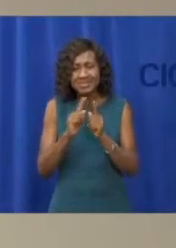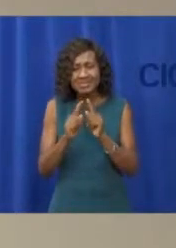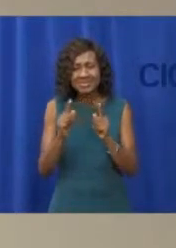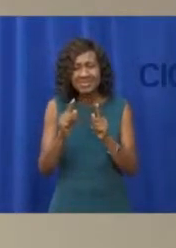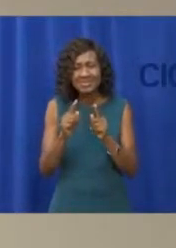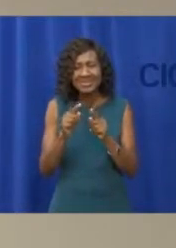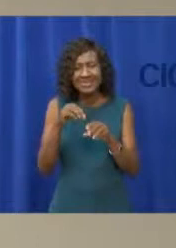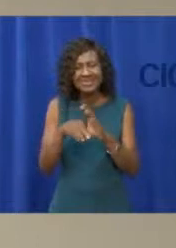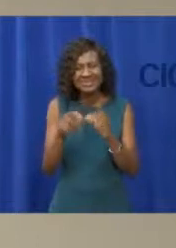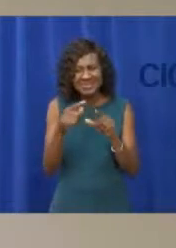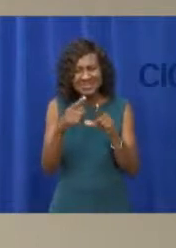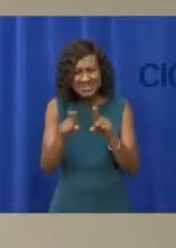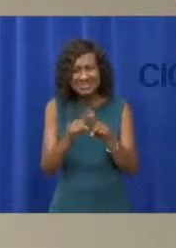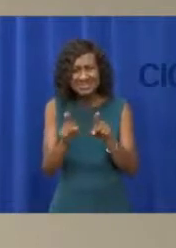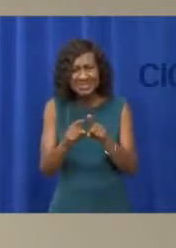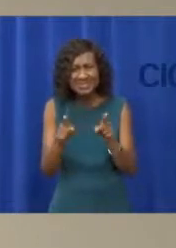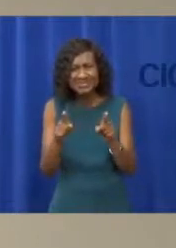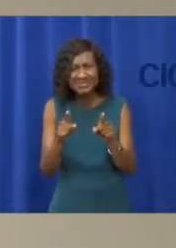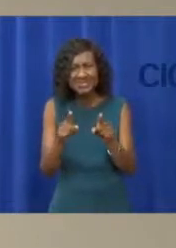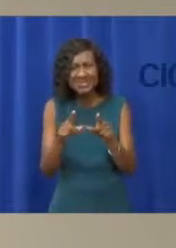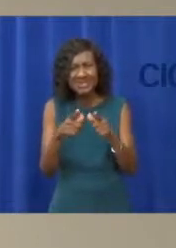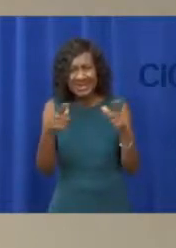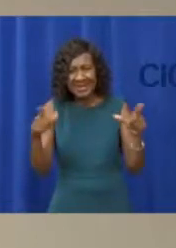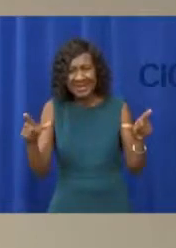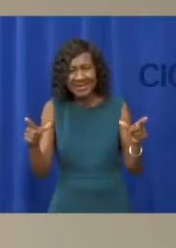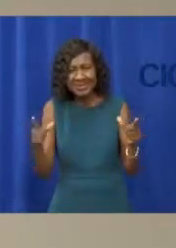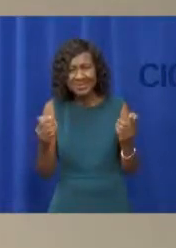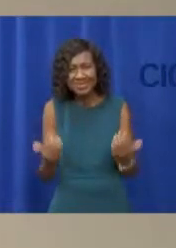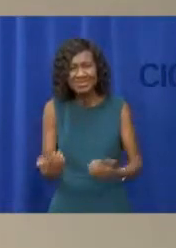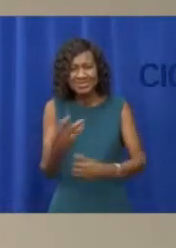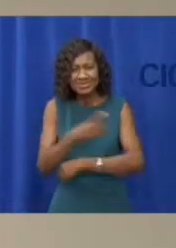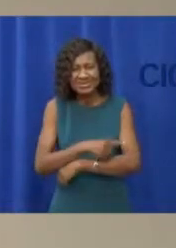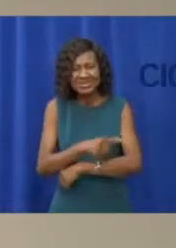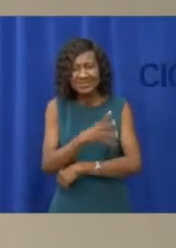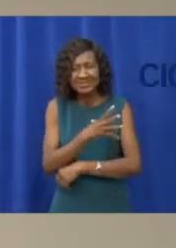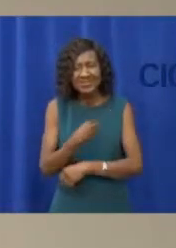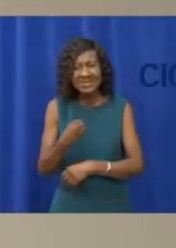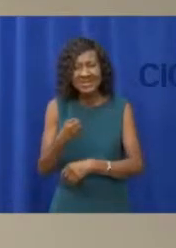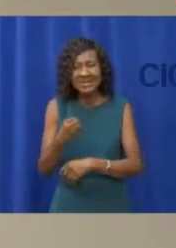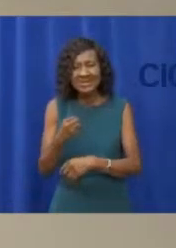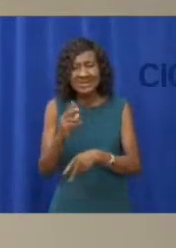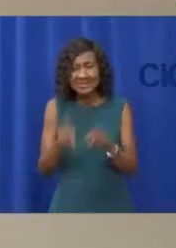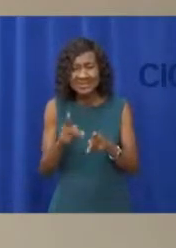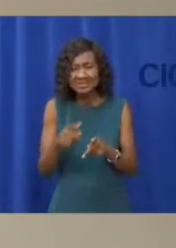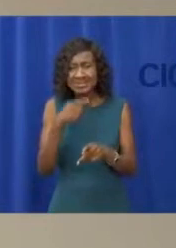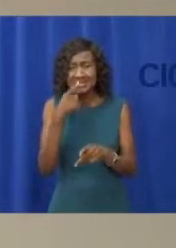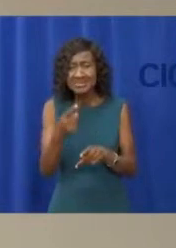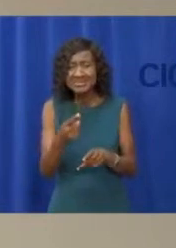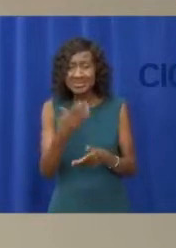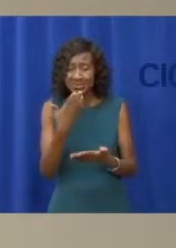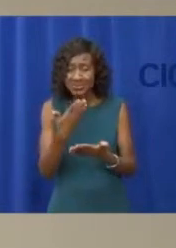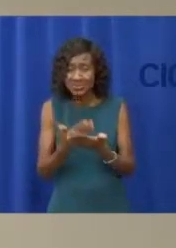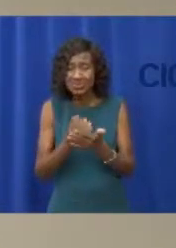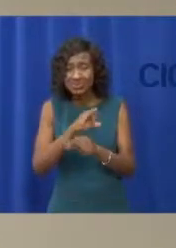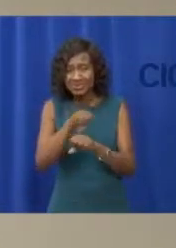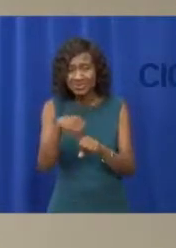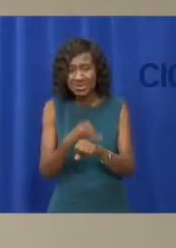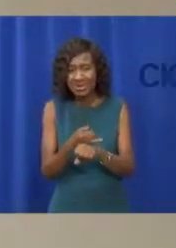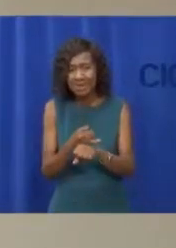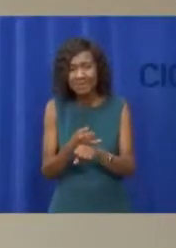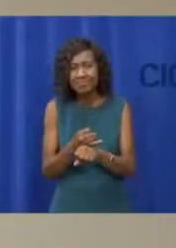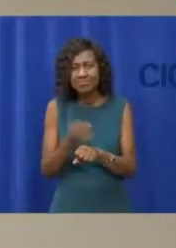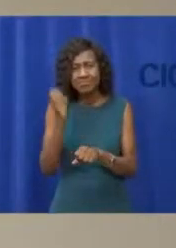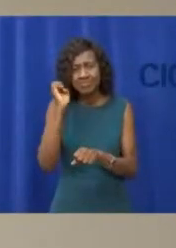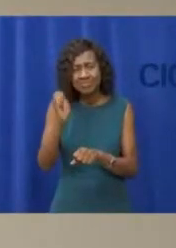Tagalog yesterday, and I am most grateful that these communities responded with such confidence. And this is what we're trying to do: get the information out,